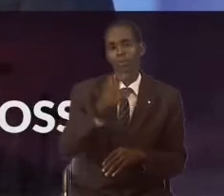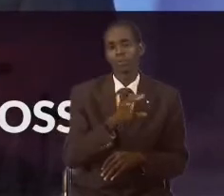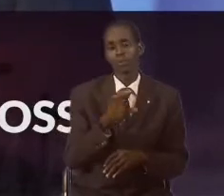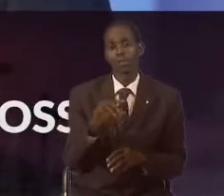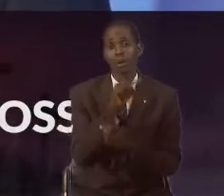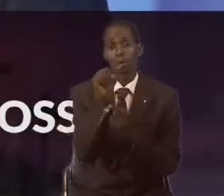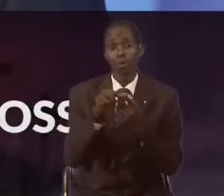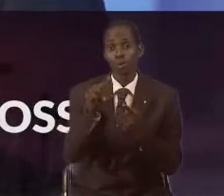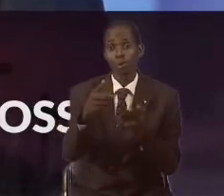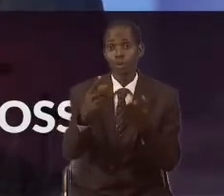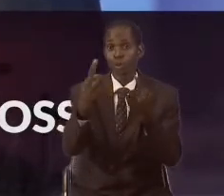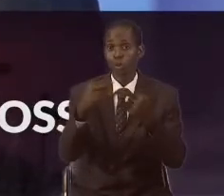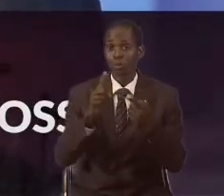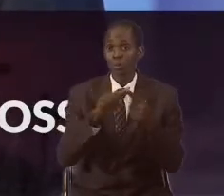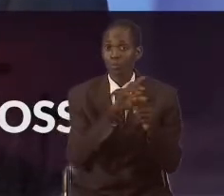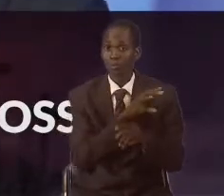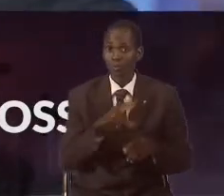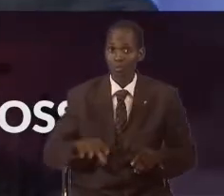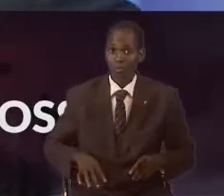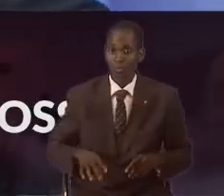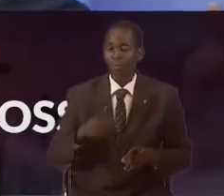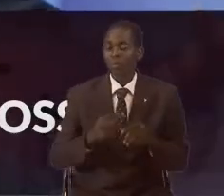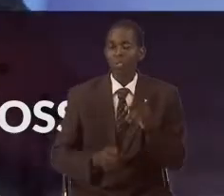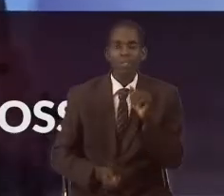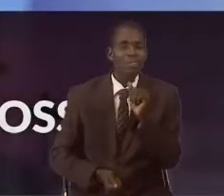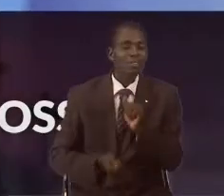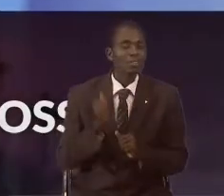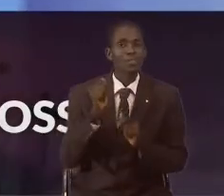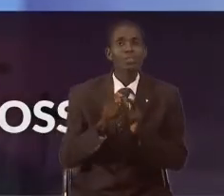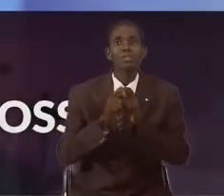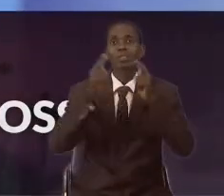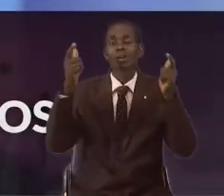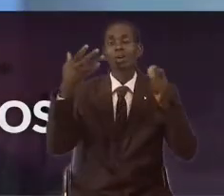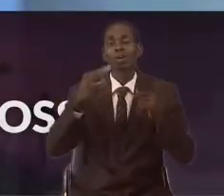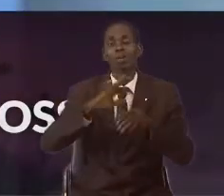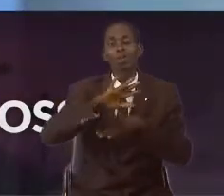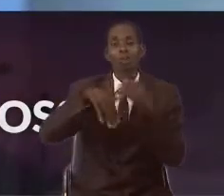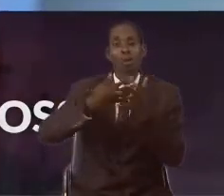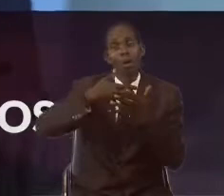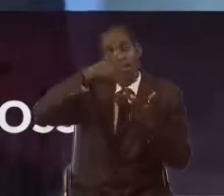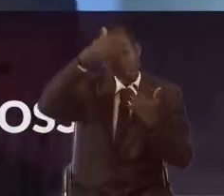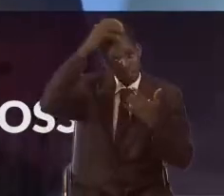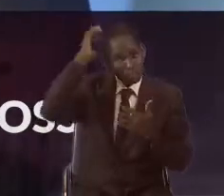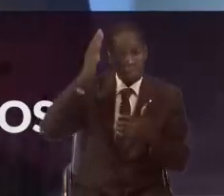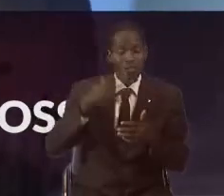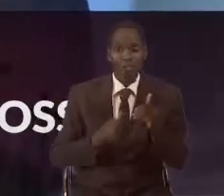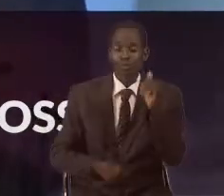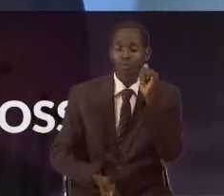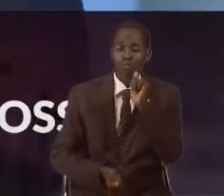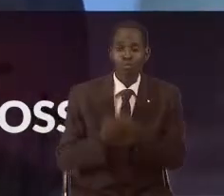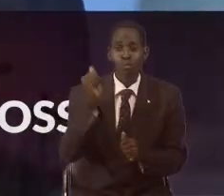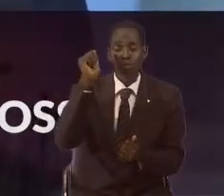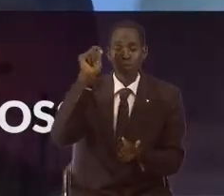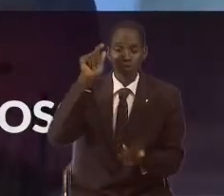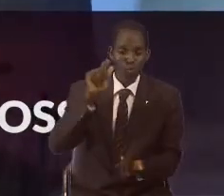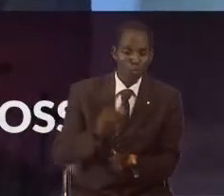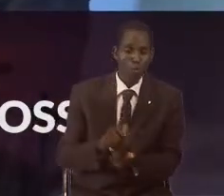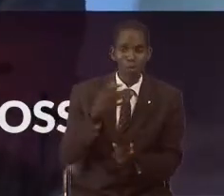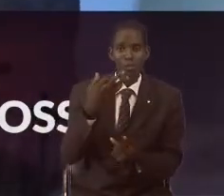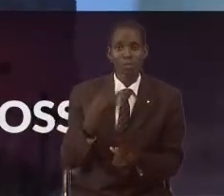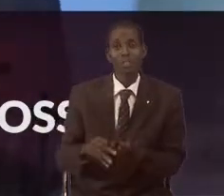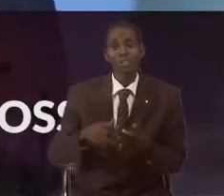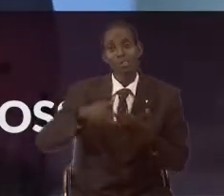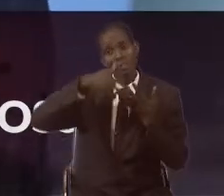them on the cross. And when you come to Christ, the greatest of all lions and